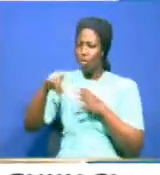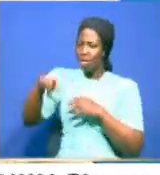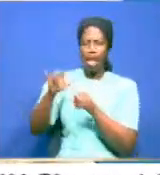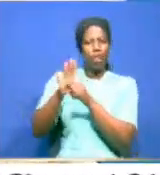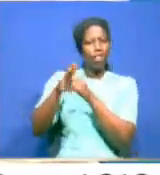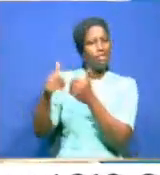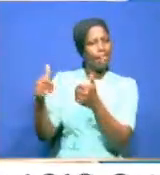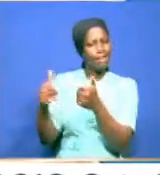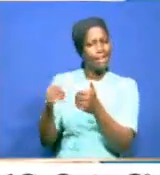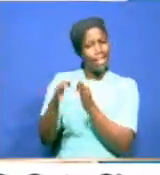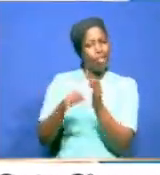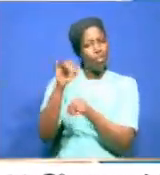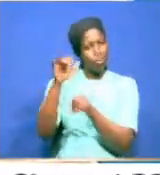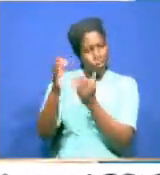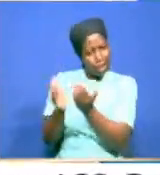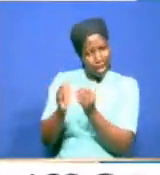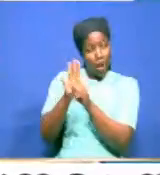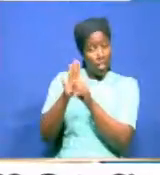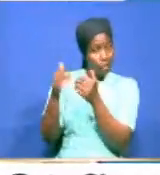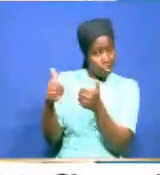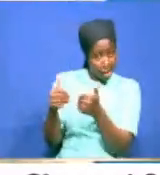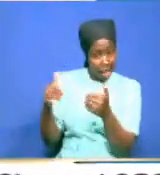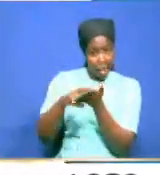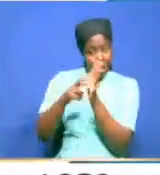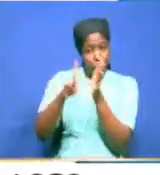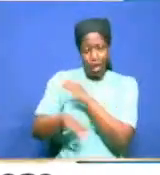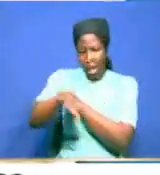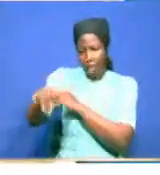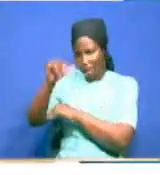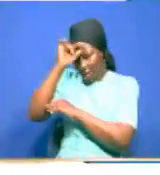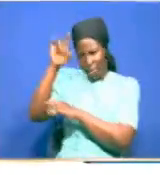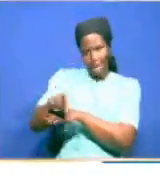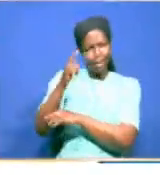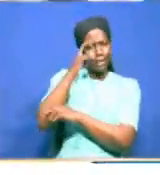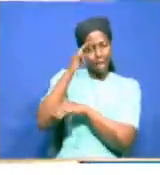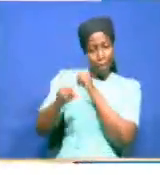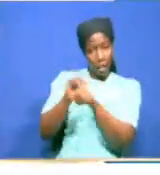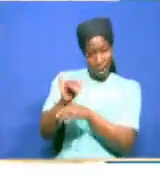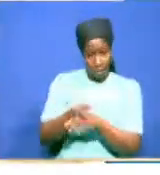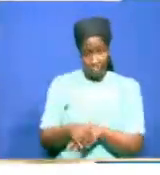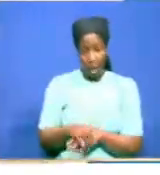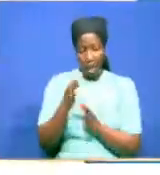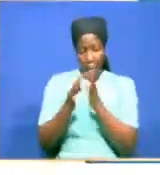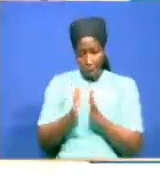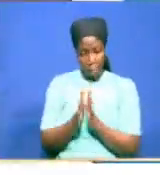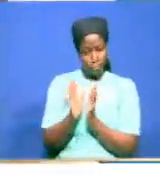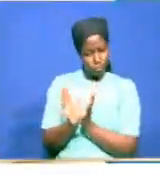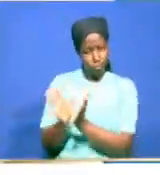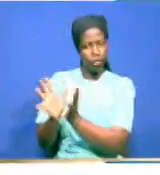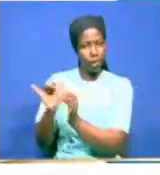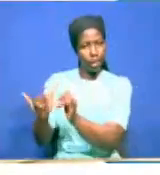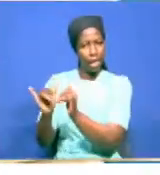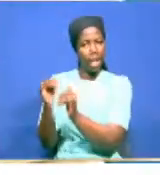lot of space, then it means that county executives need to factor in that. If someone is quarantined and someone has